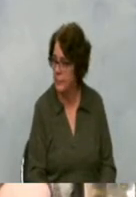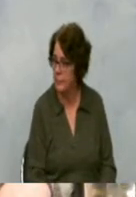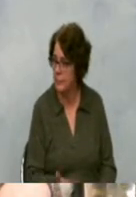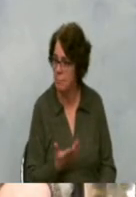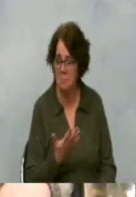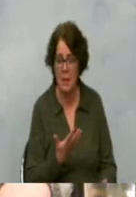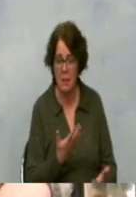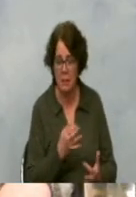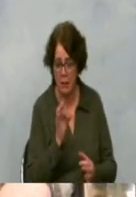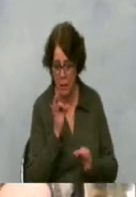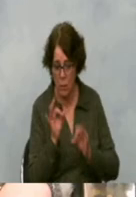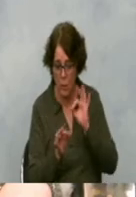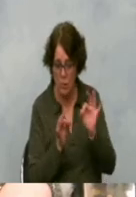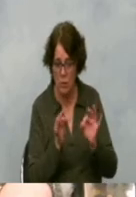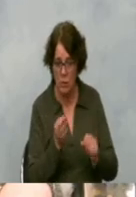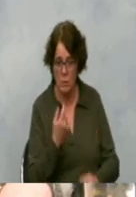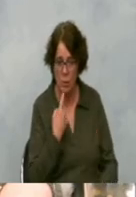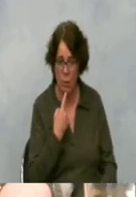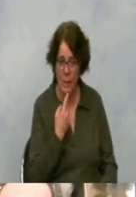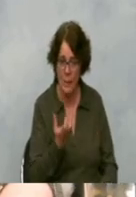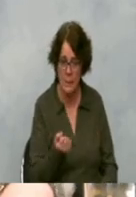or comments?